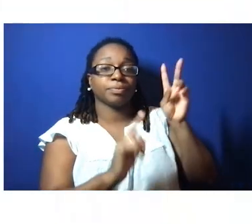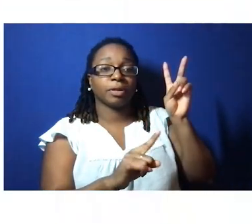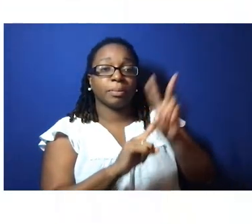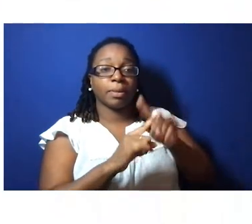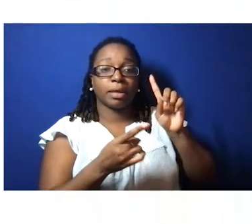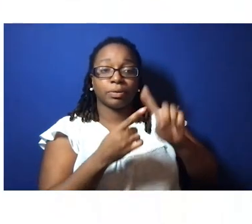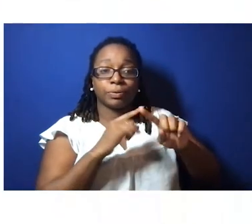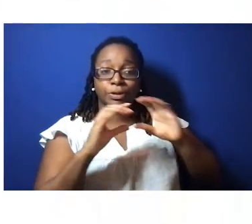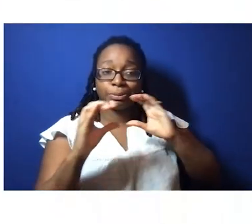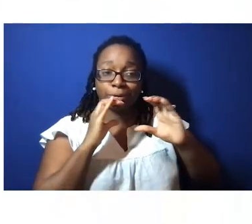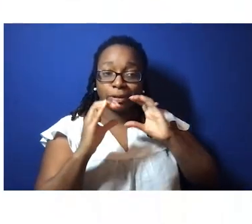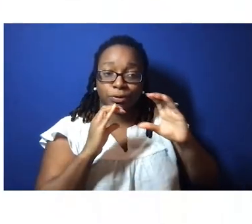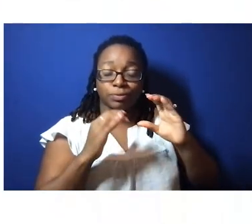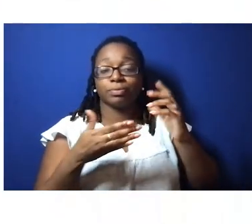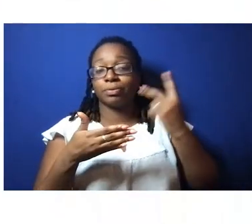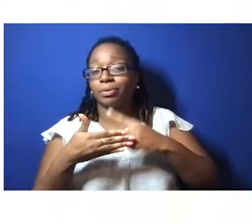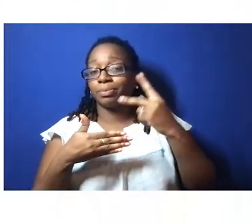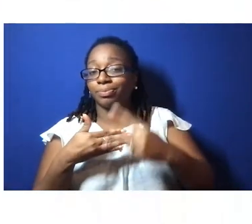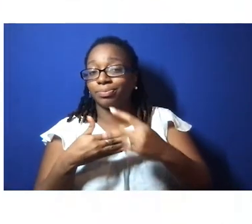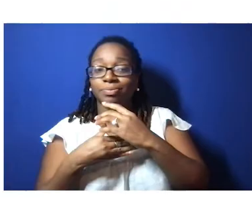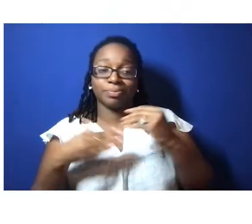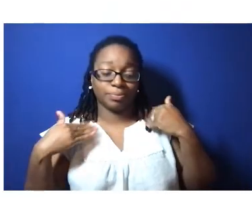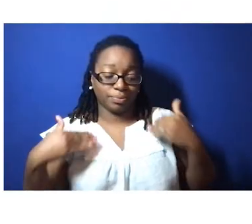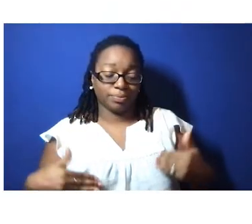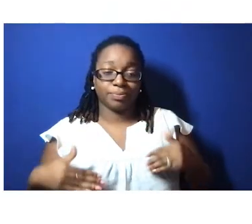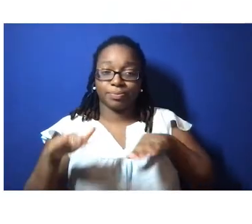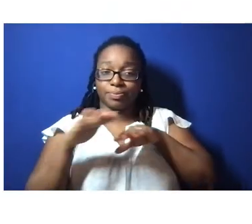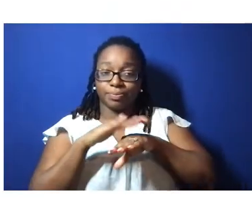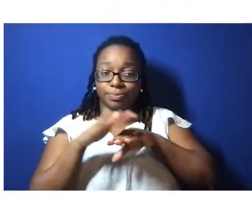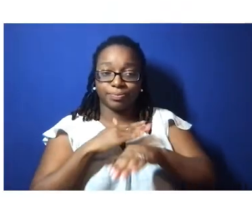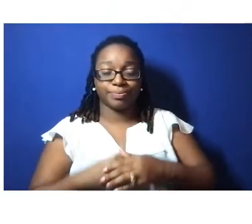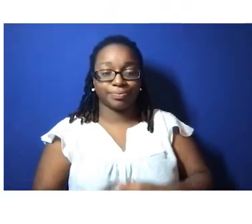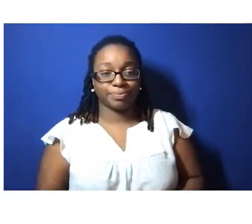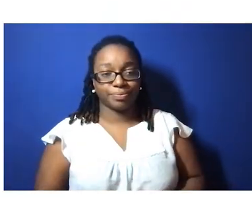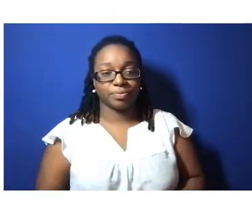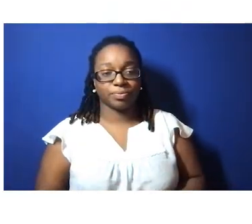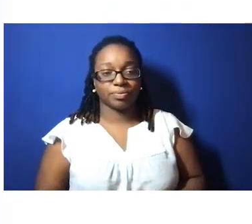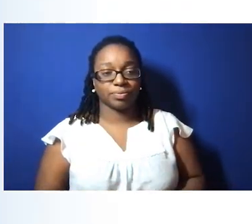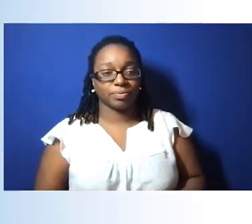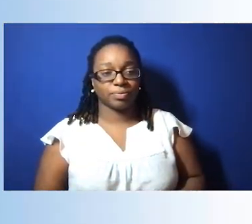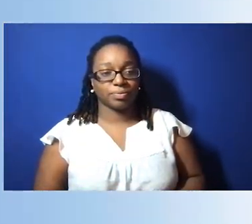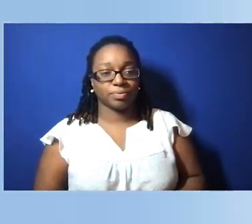Accessibility applies to communication, programs, and physical access.